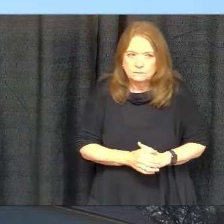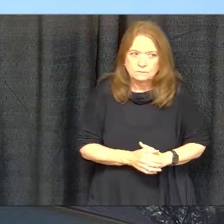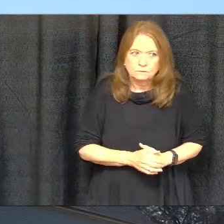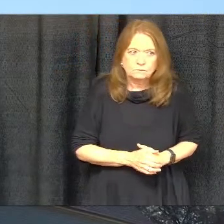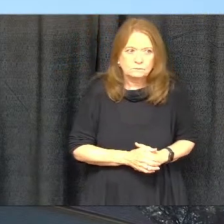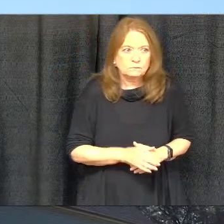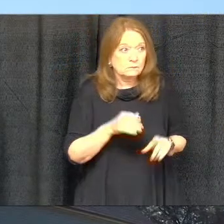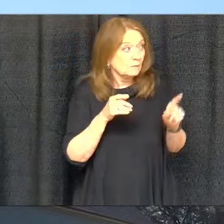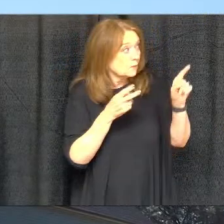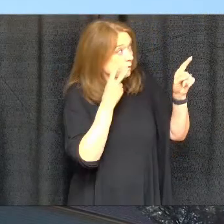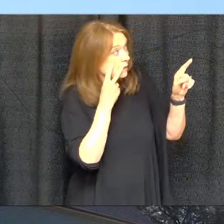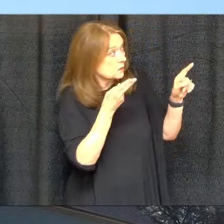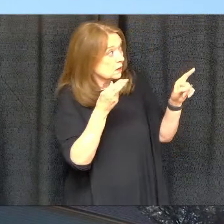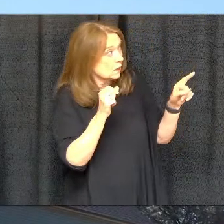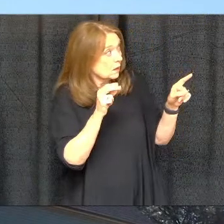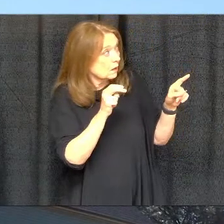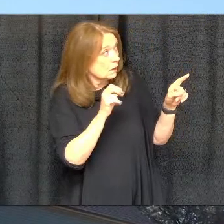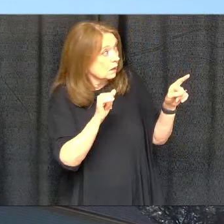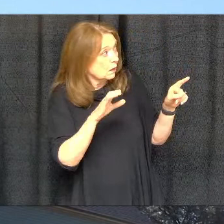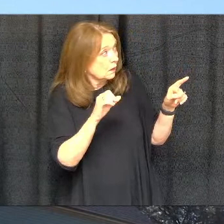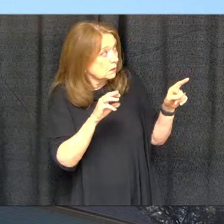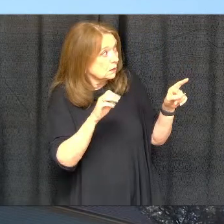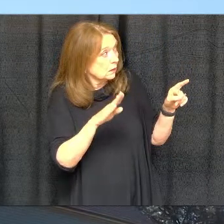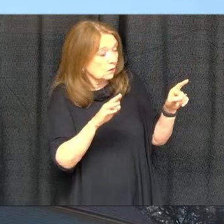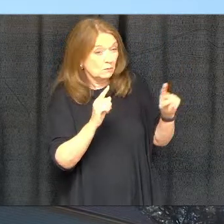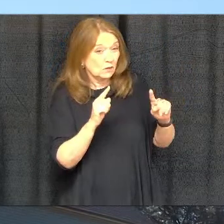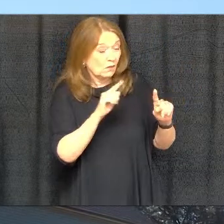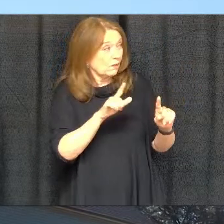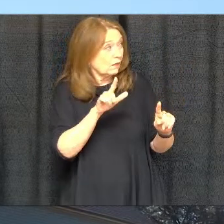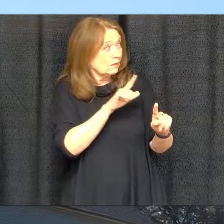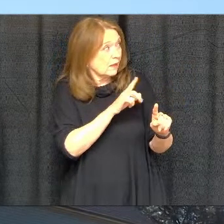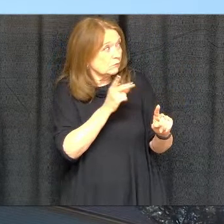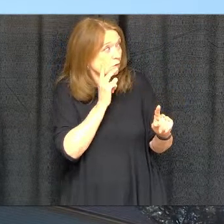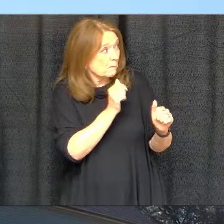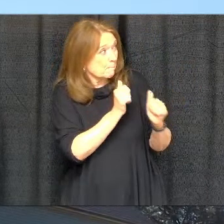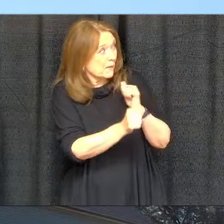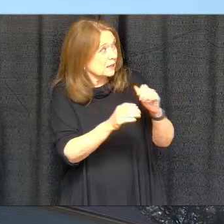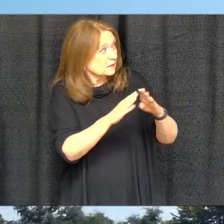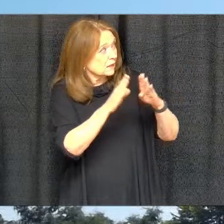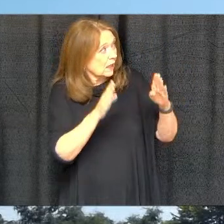There's Honeycomb Court on your left, looking back towards the site just past the houses.